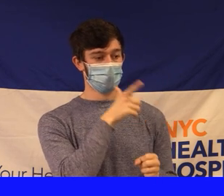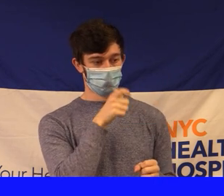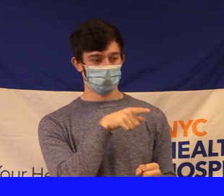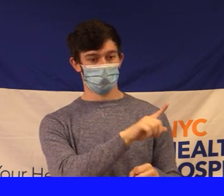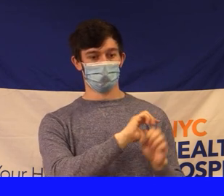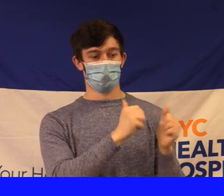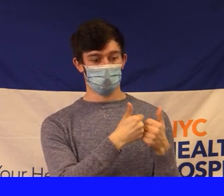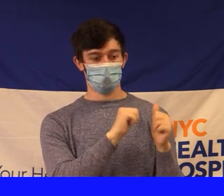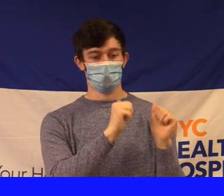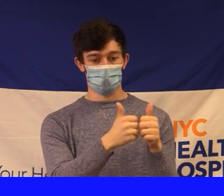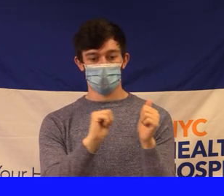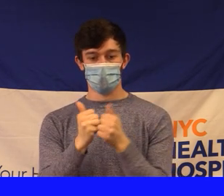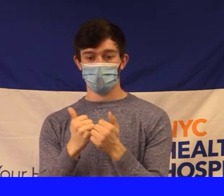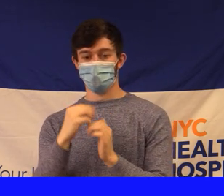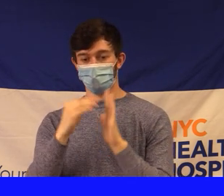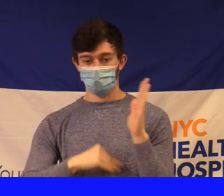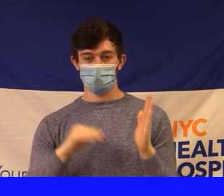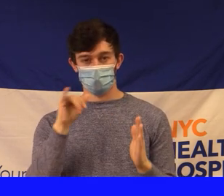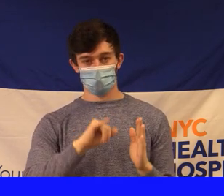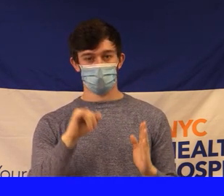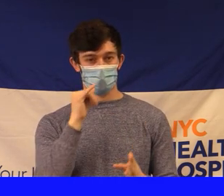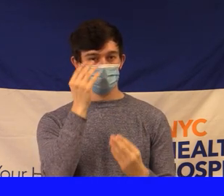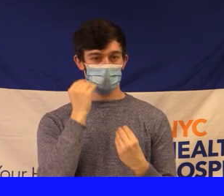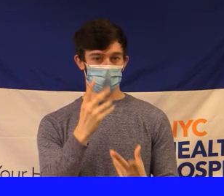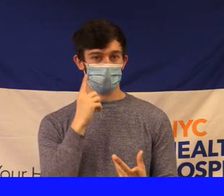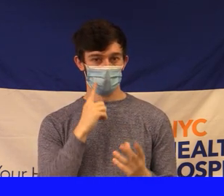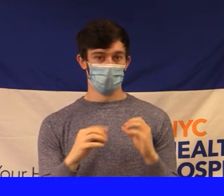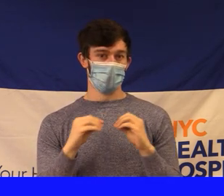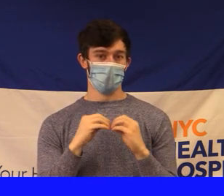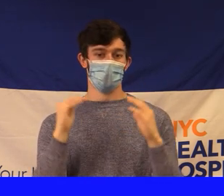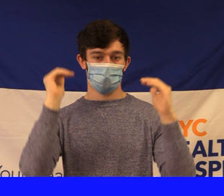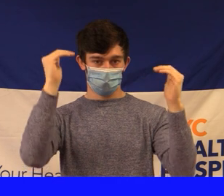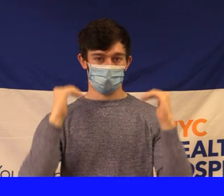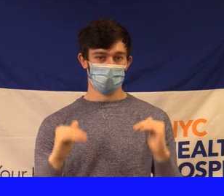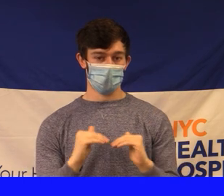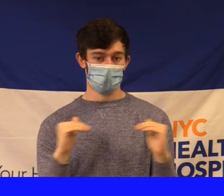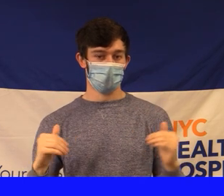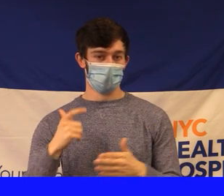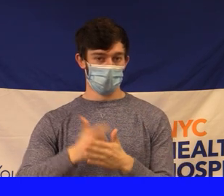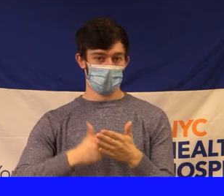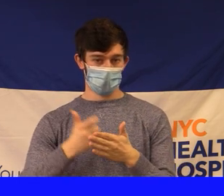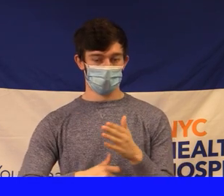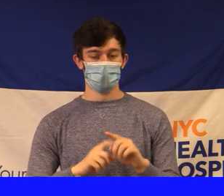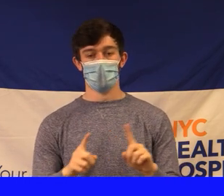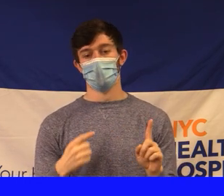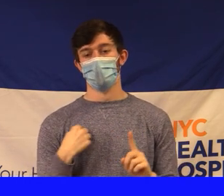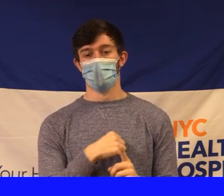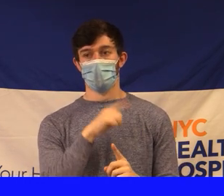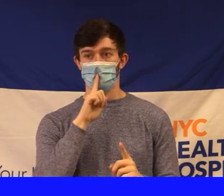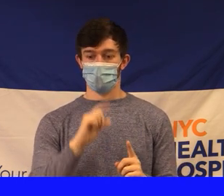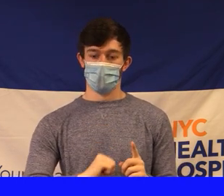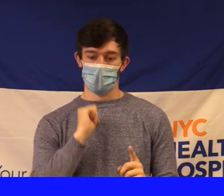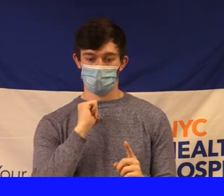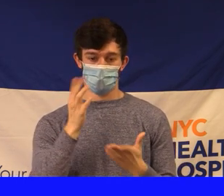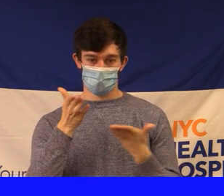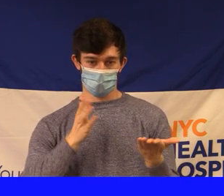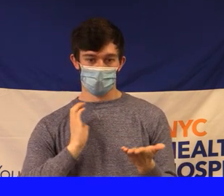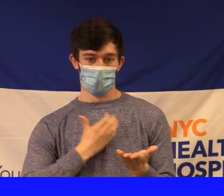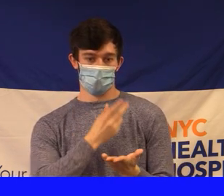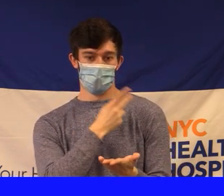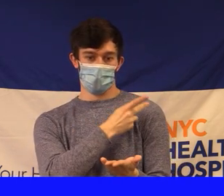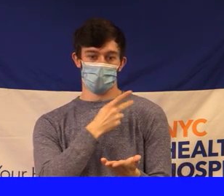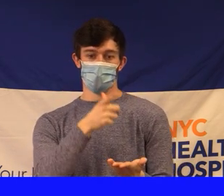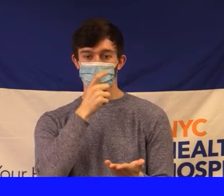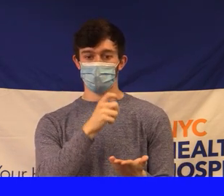challenges capturing that insurance information to get it to a more reasonable level. But again, we are proud to serve our